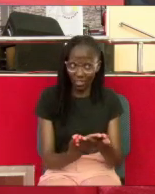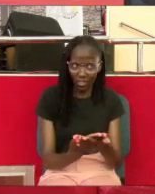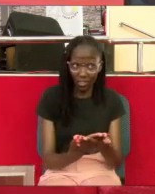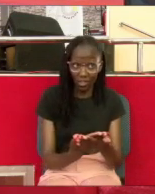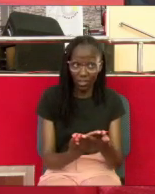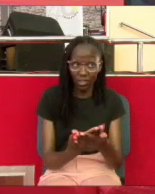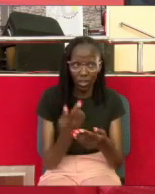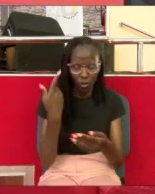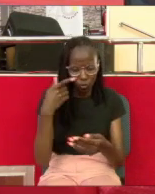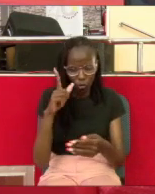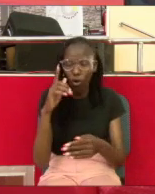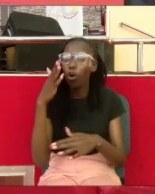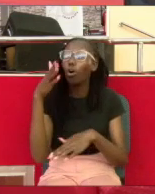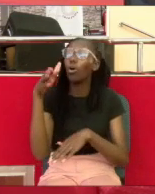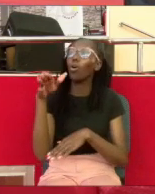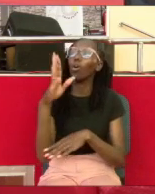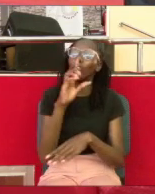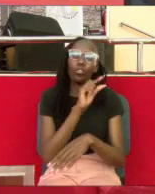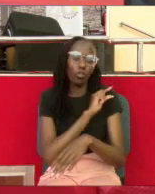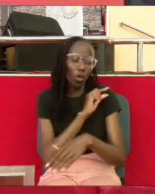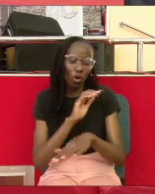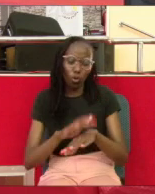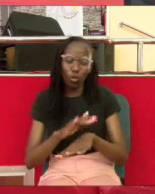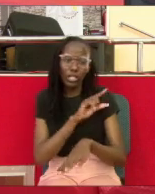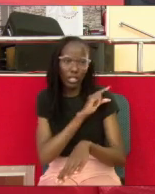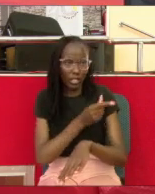for God's good grace.